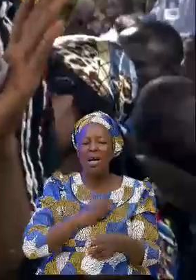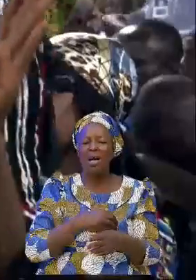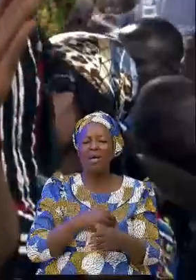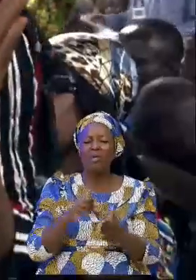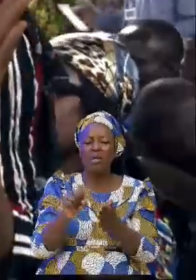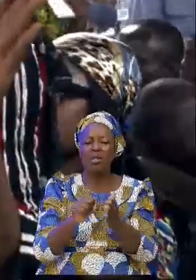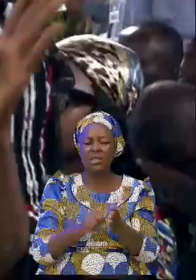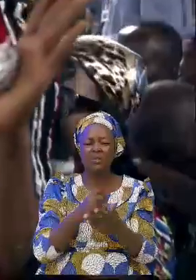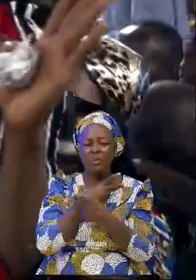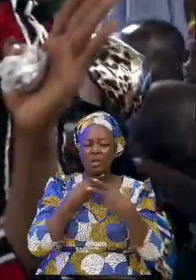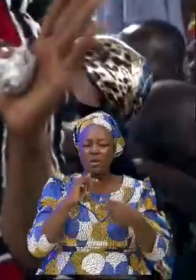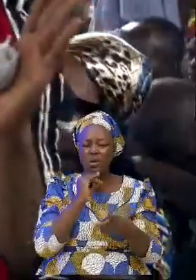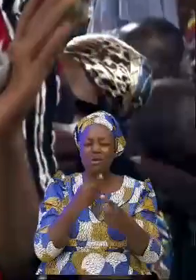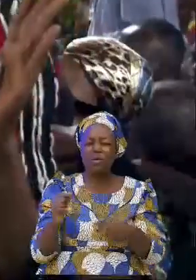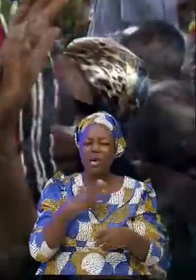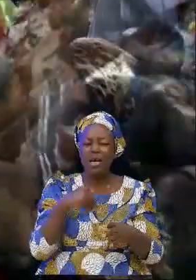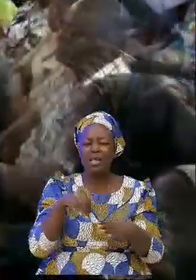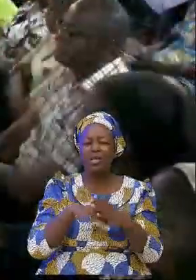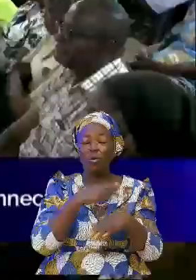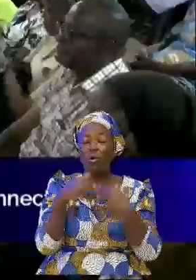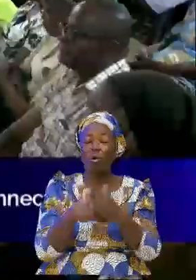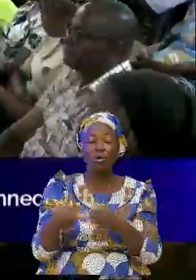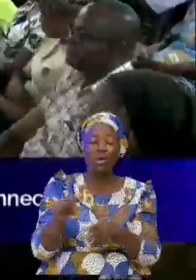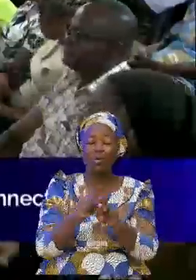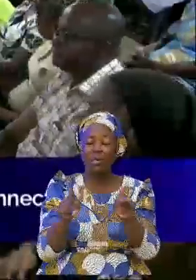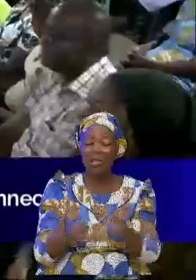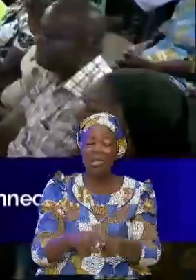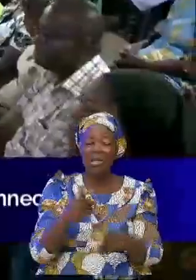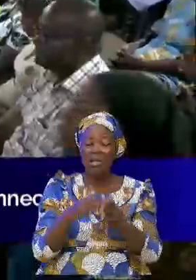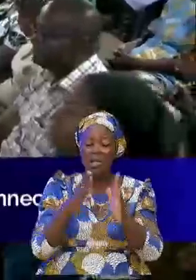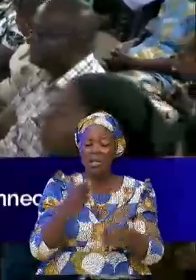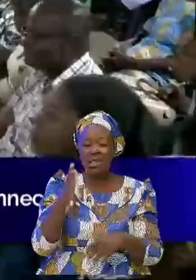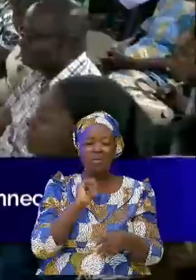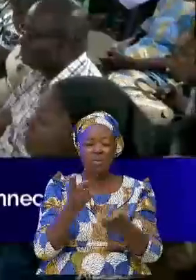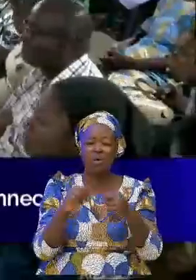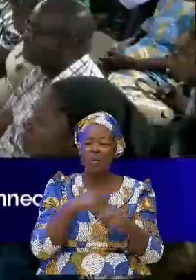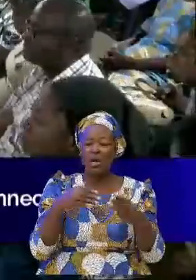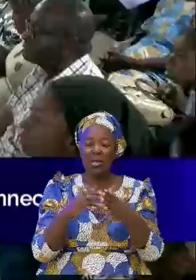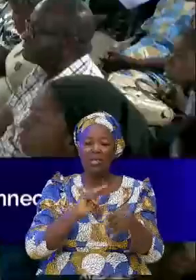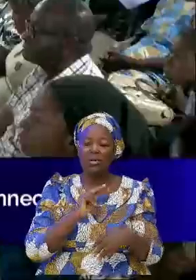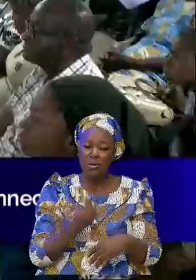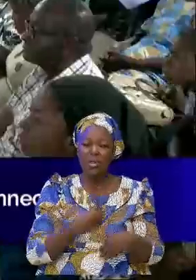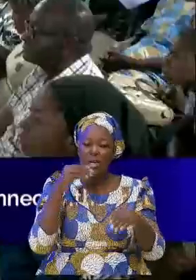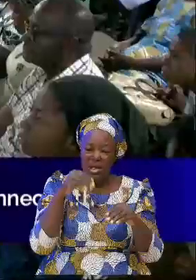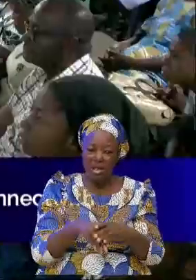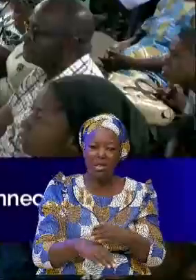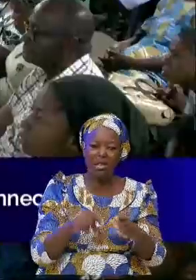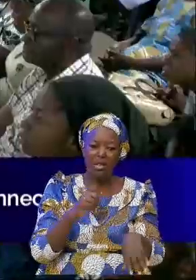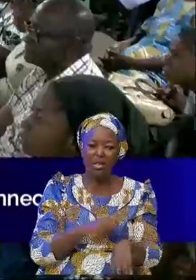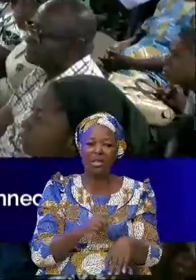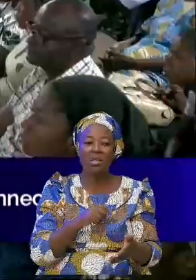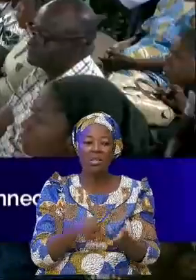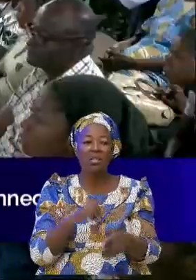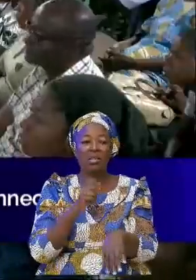God bless you. Keep standing. Our state of affairs is coming. And in all the various locations, the leaders there will